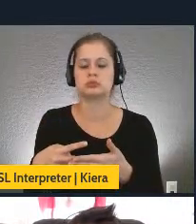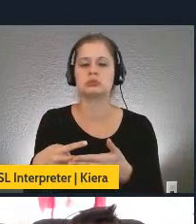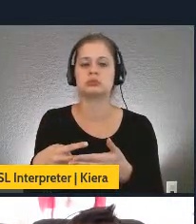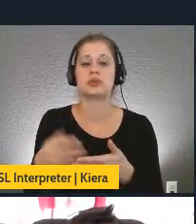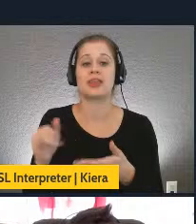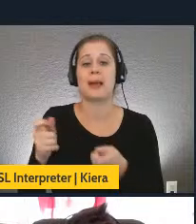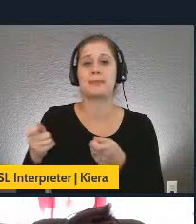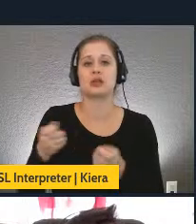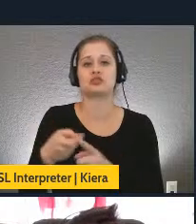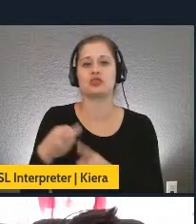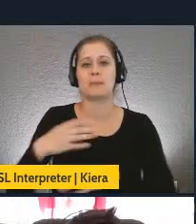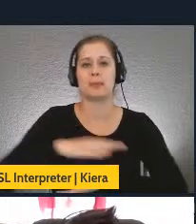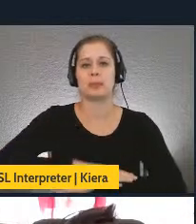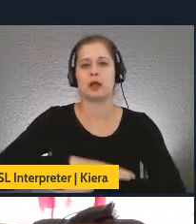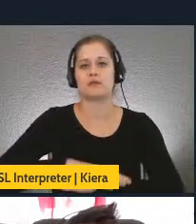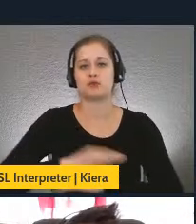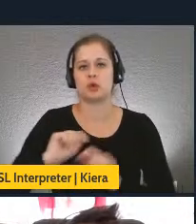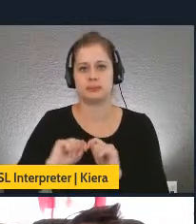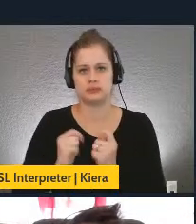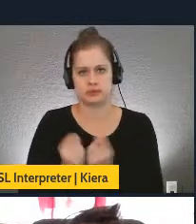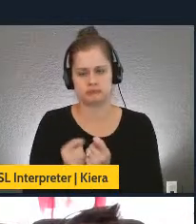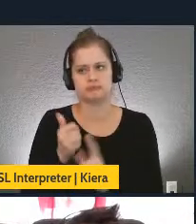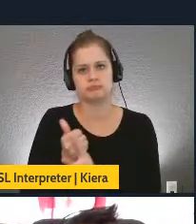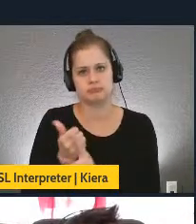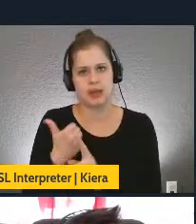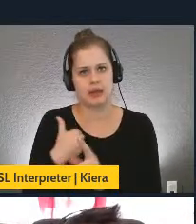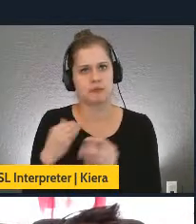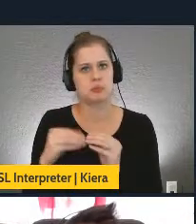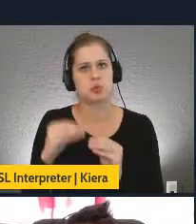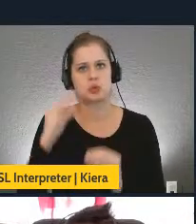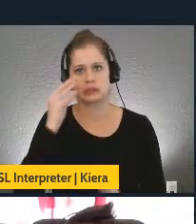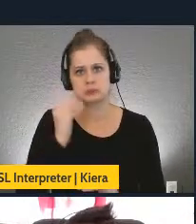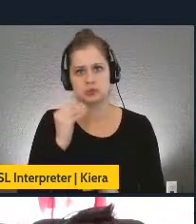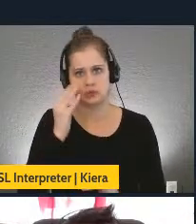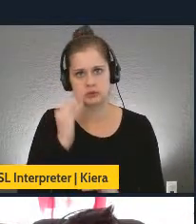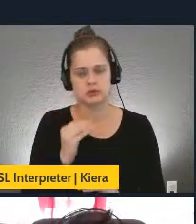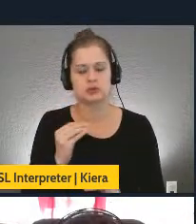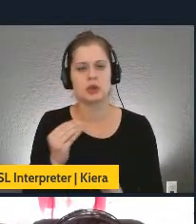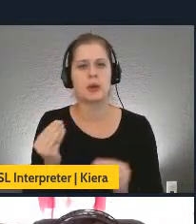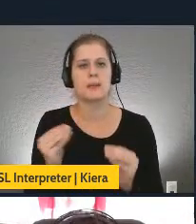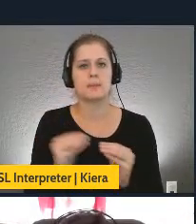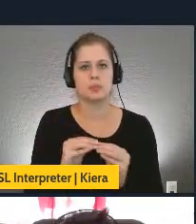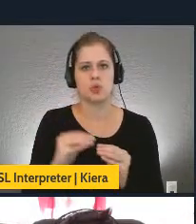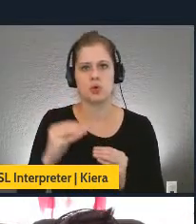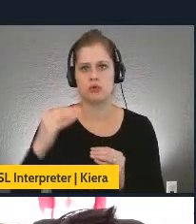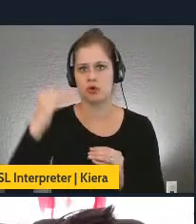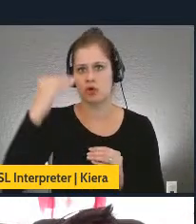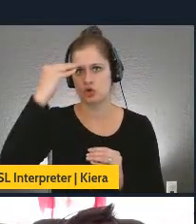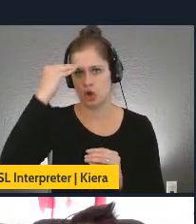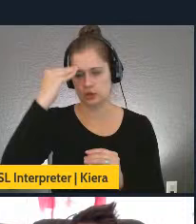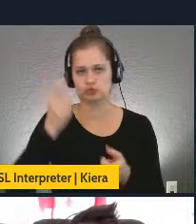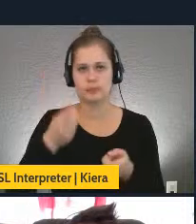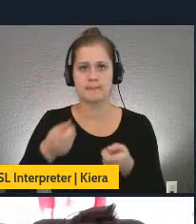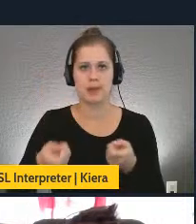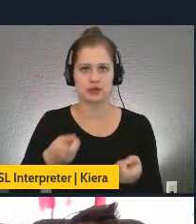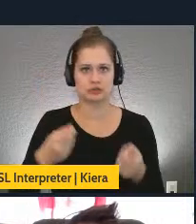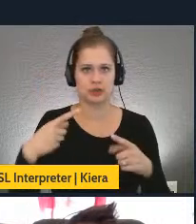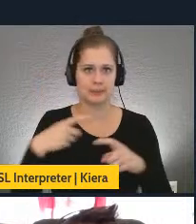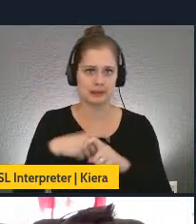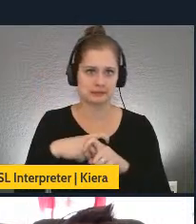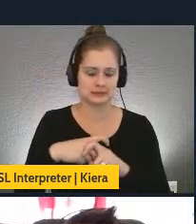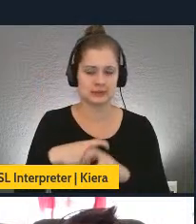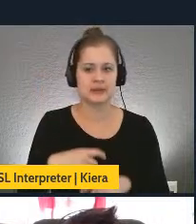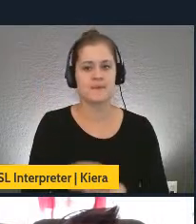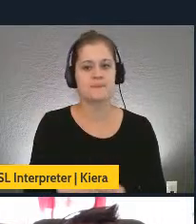which has more experience and more knowledge to manage all this complexity.